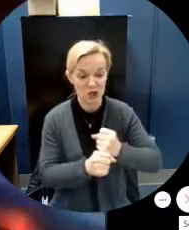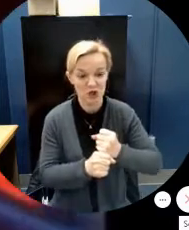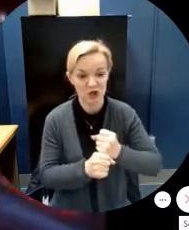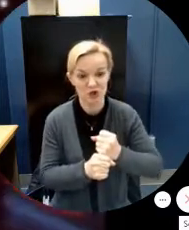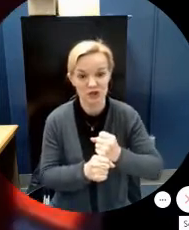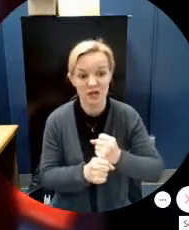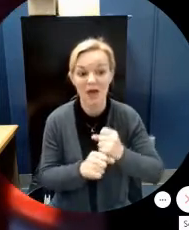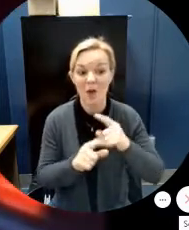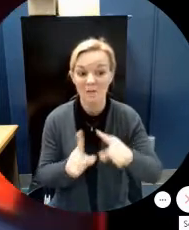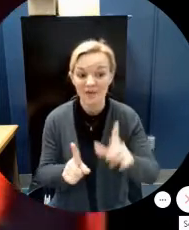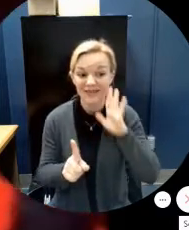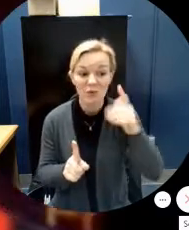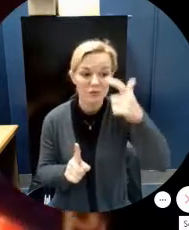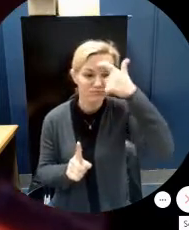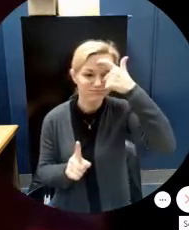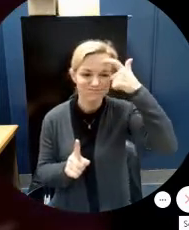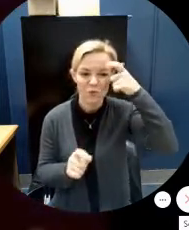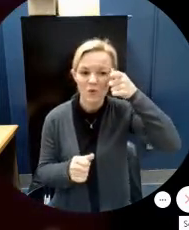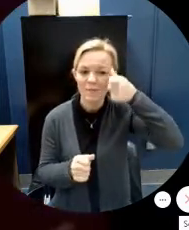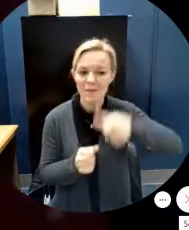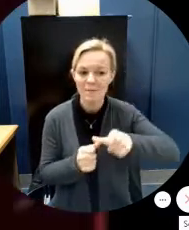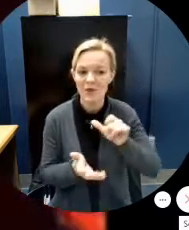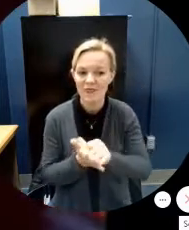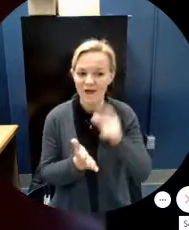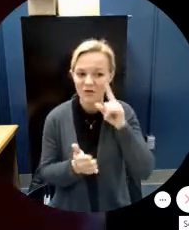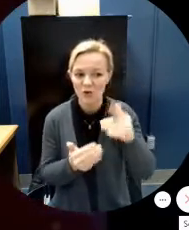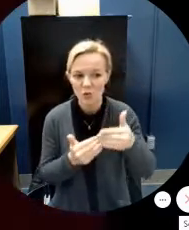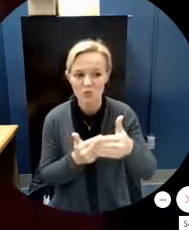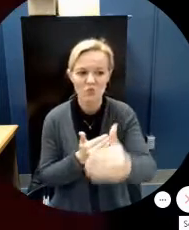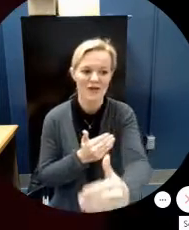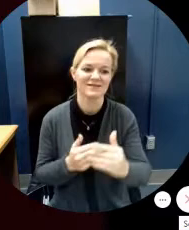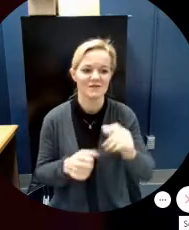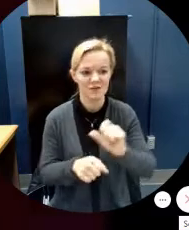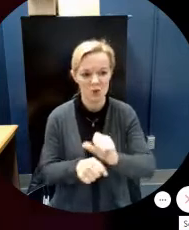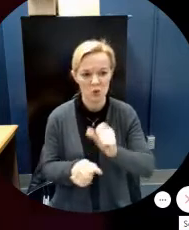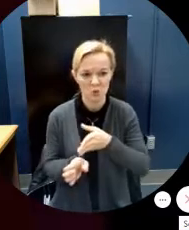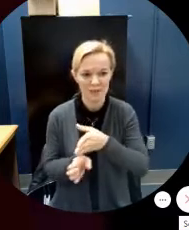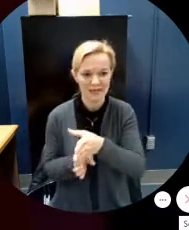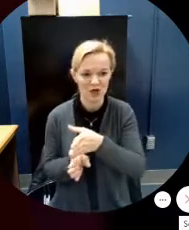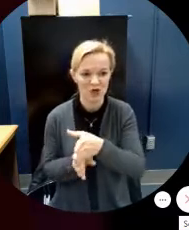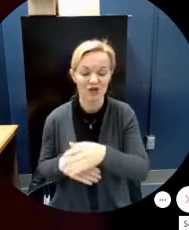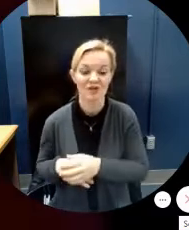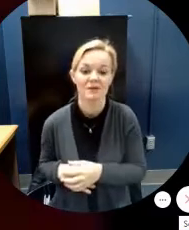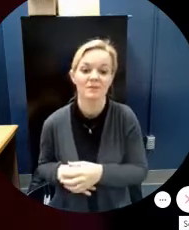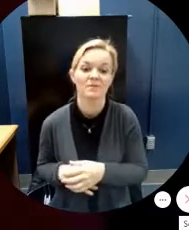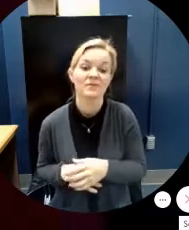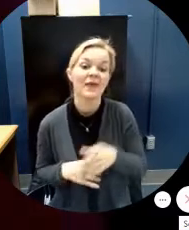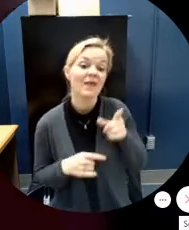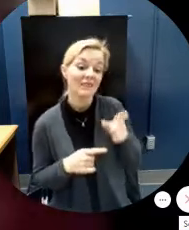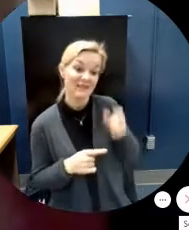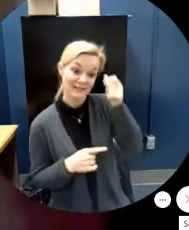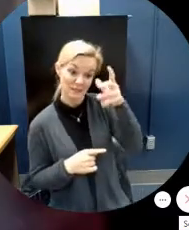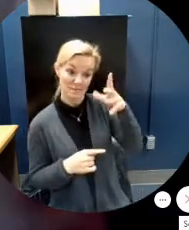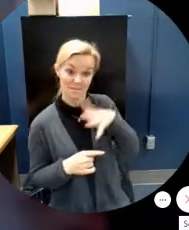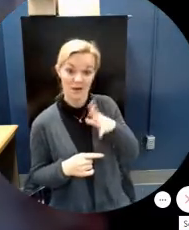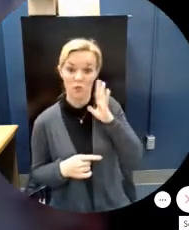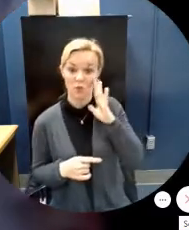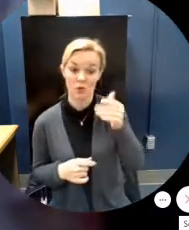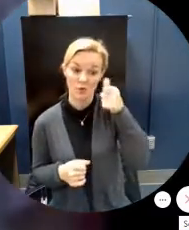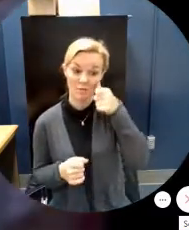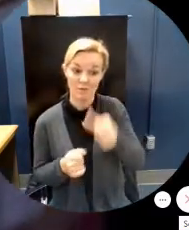be the most vivid of his career. For Alan Fairchild, it began as a family disturbance call.